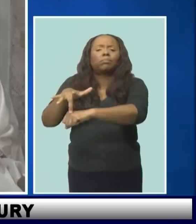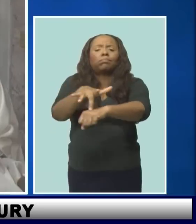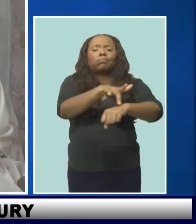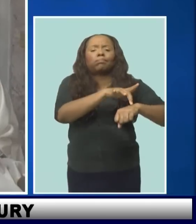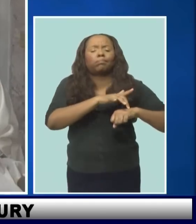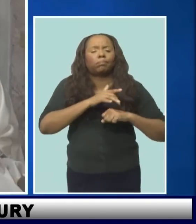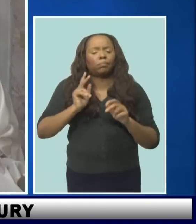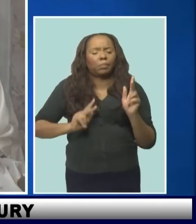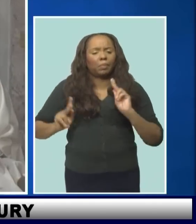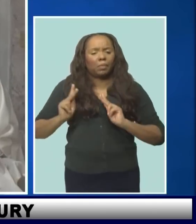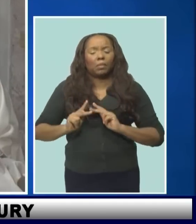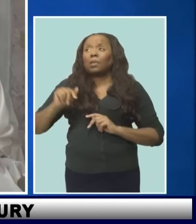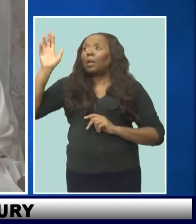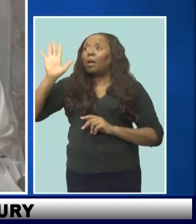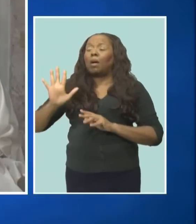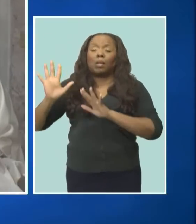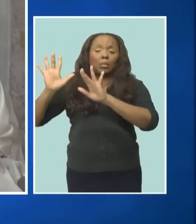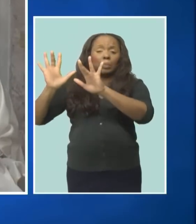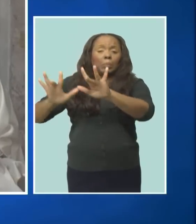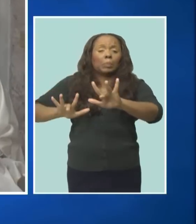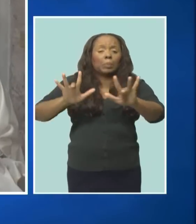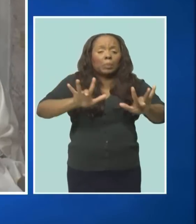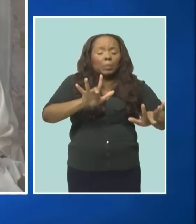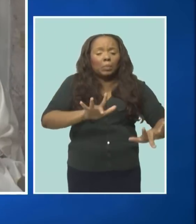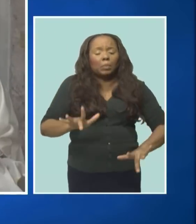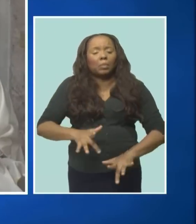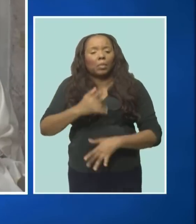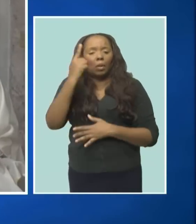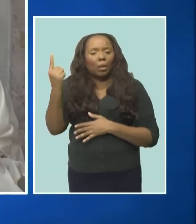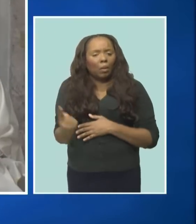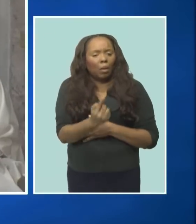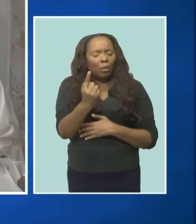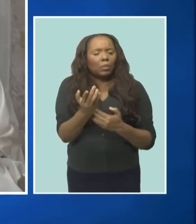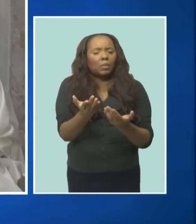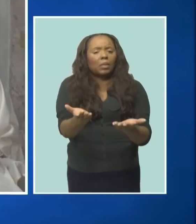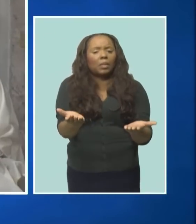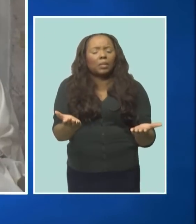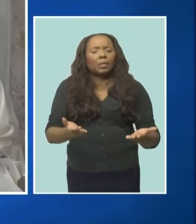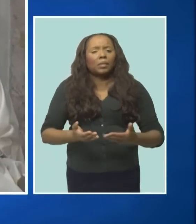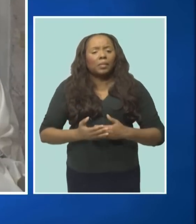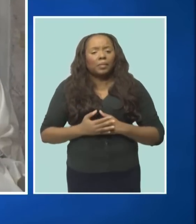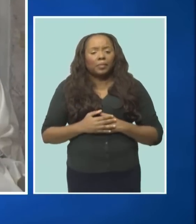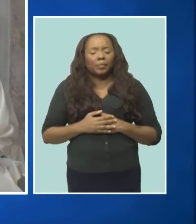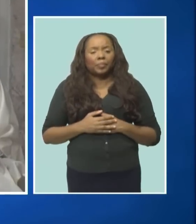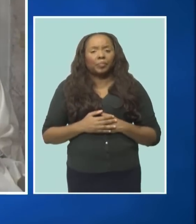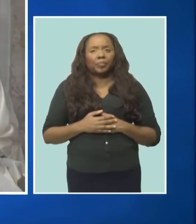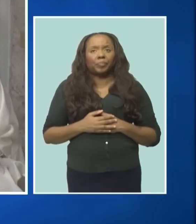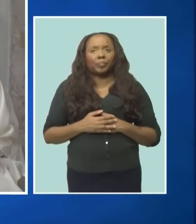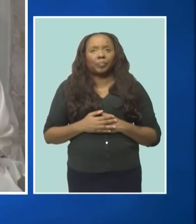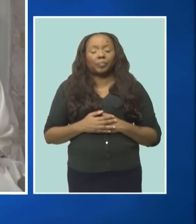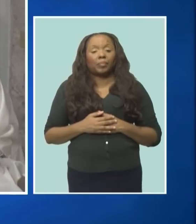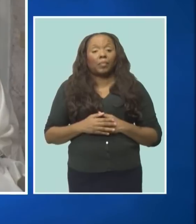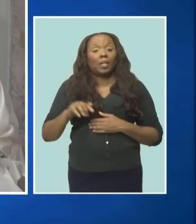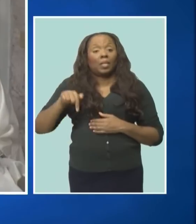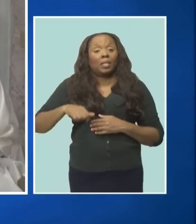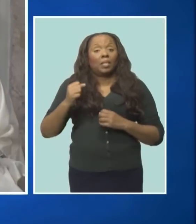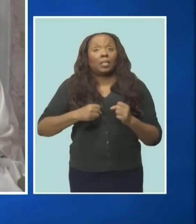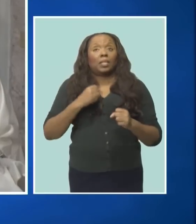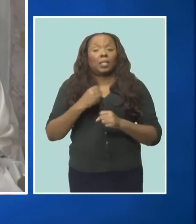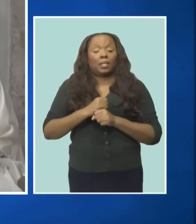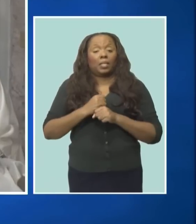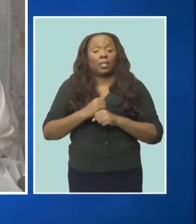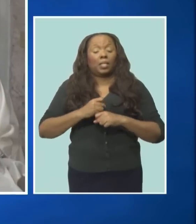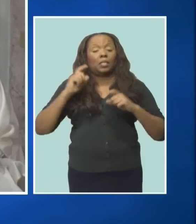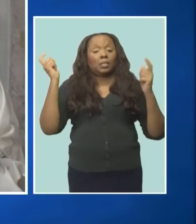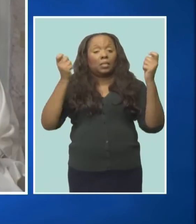and God's mercy is always present. In this Jubilee year of